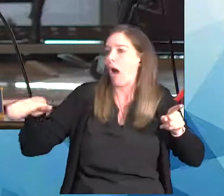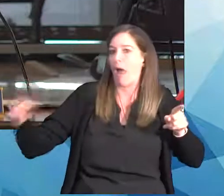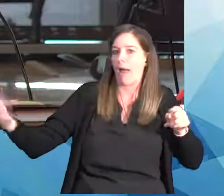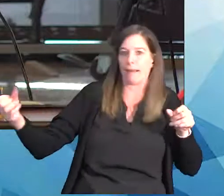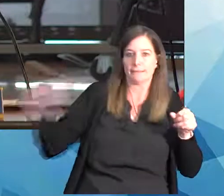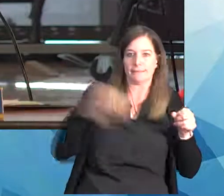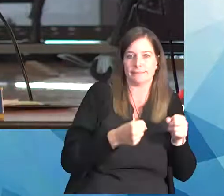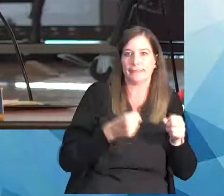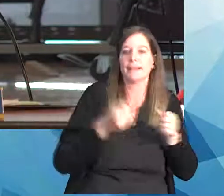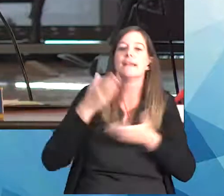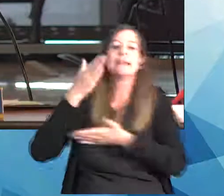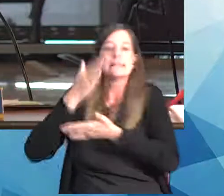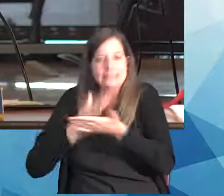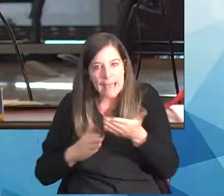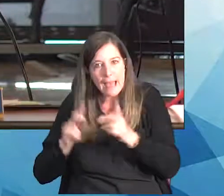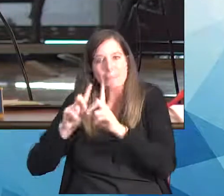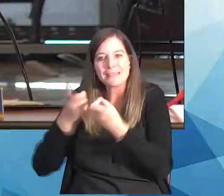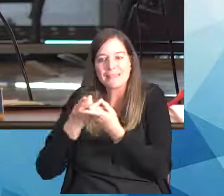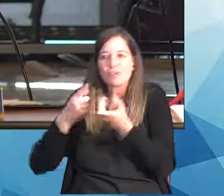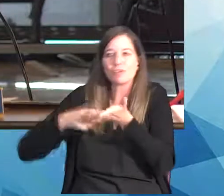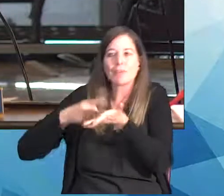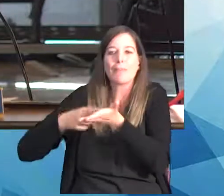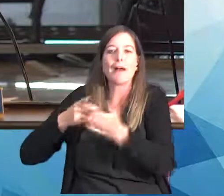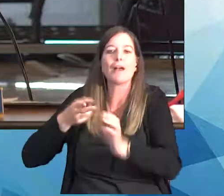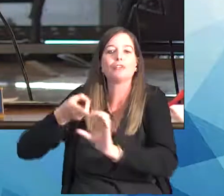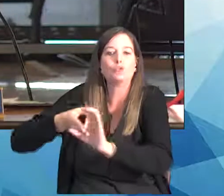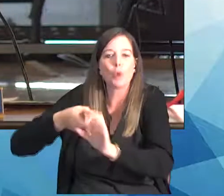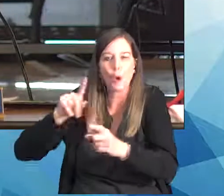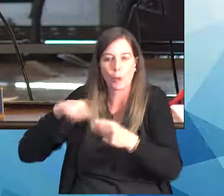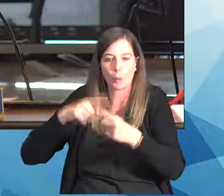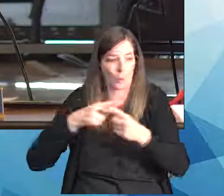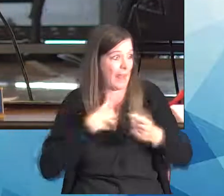want to be a part of our ASDB itinerant program.